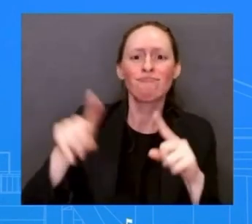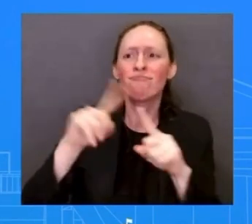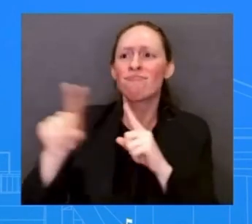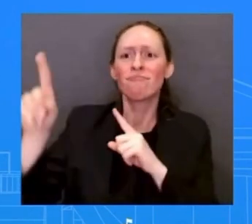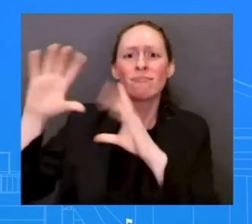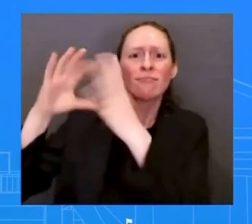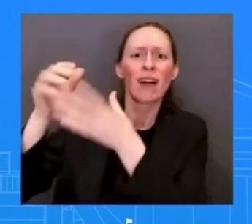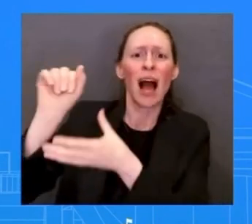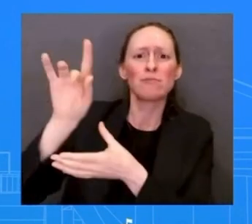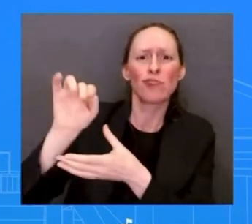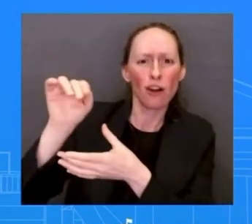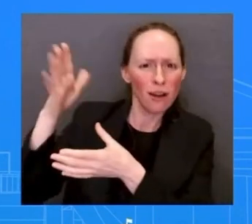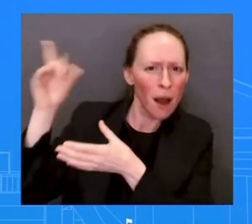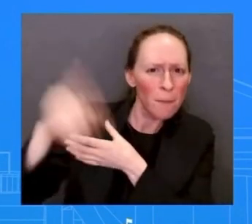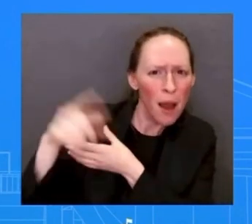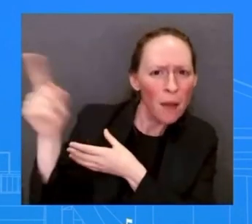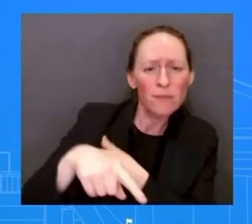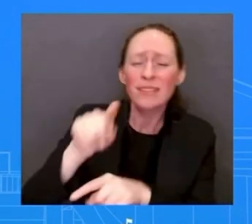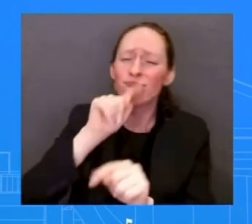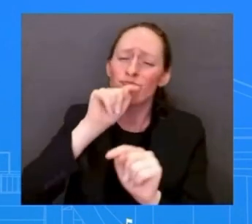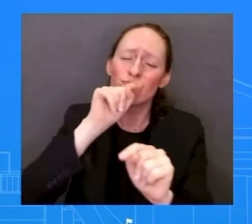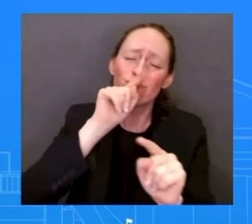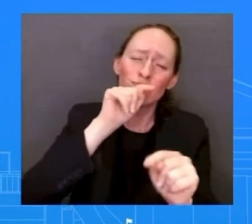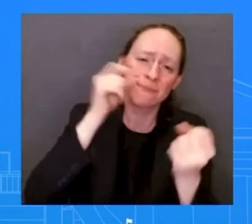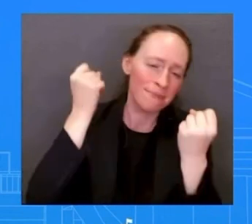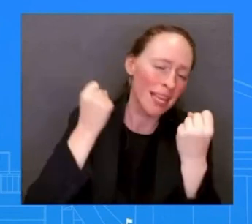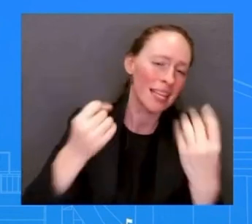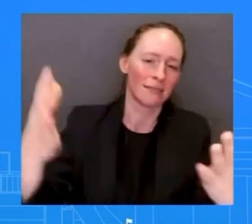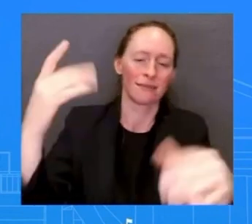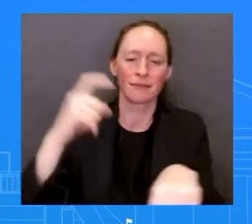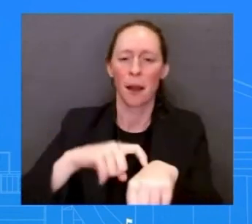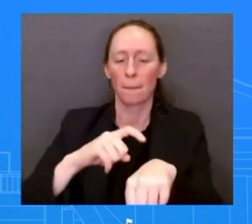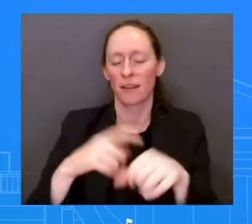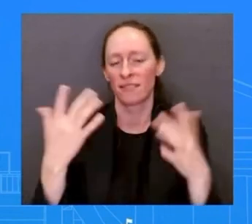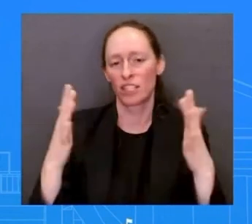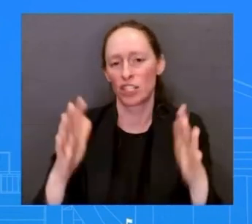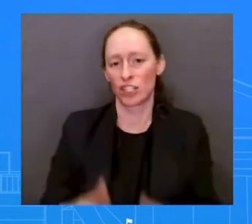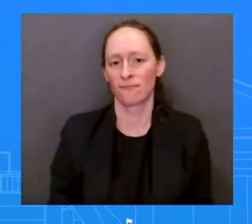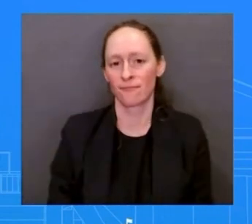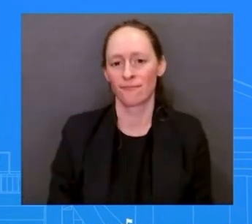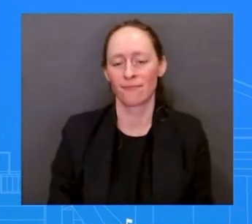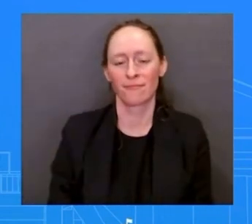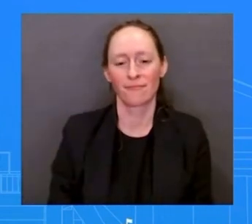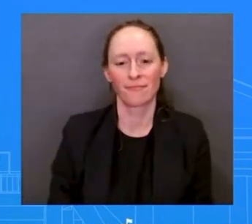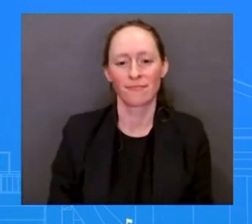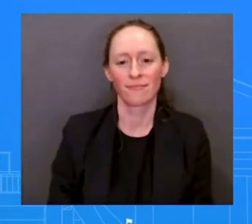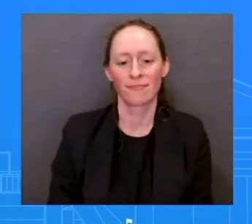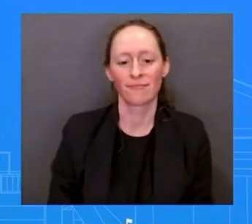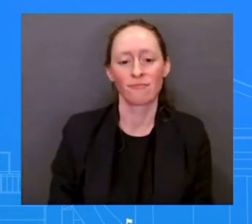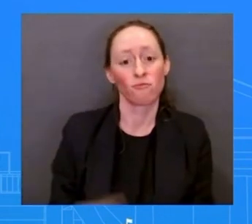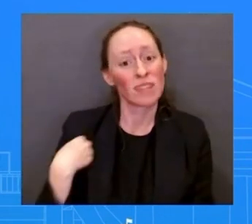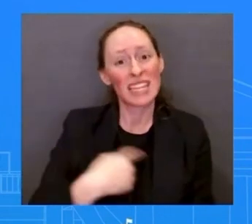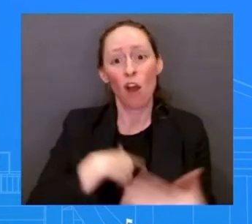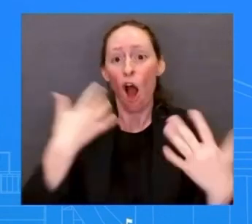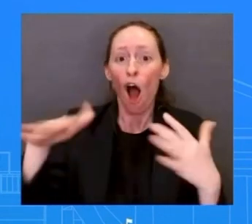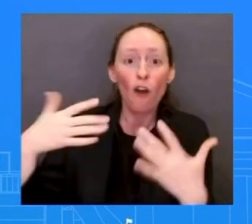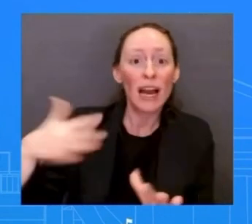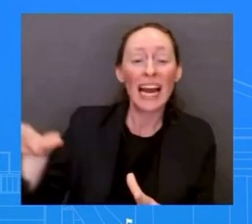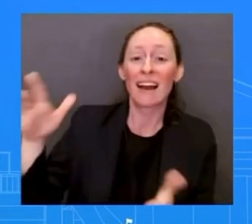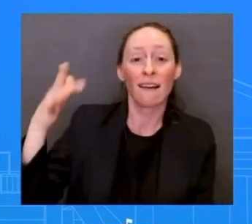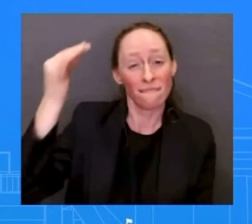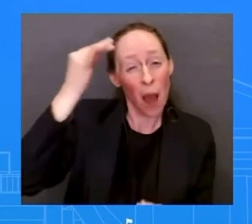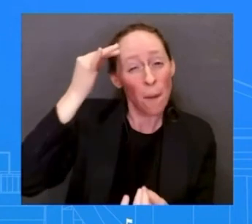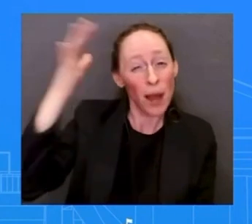And we've delivered on hundreds and hundreds, thousands, pardon me, of pages of information, hundreds of briefings.